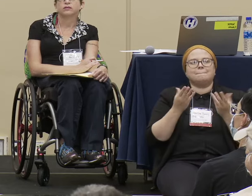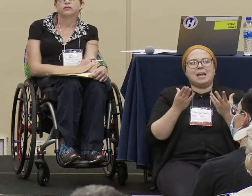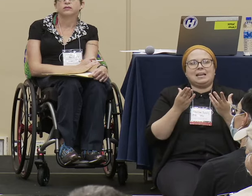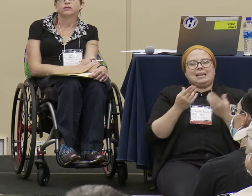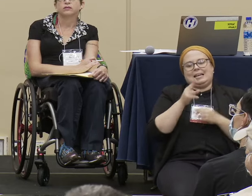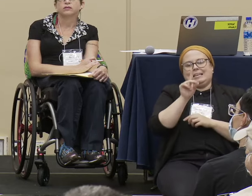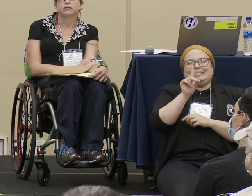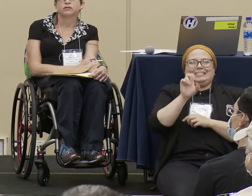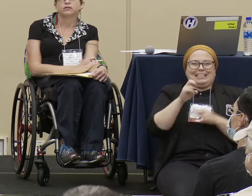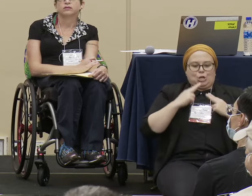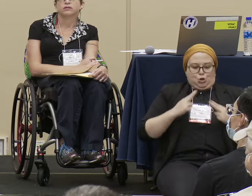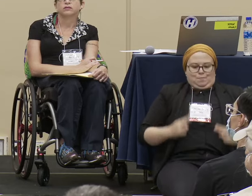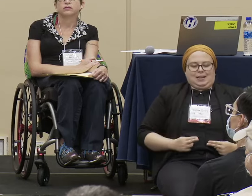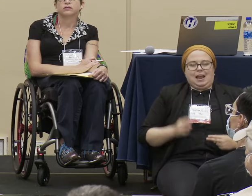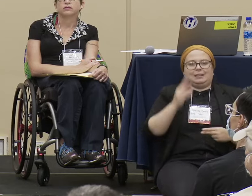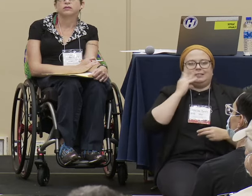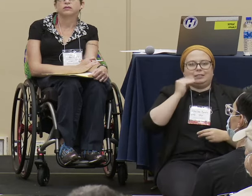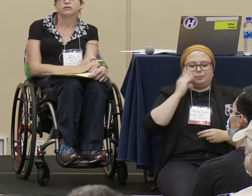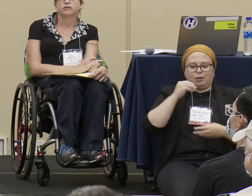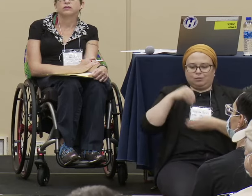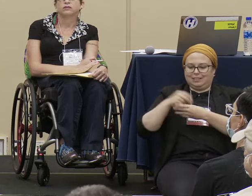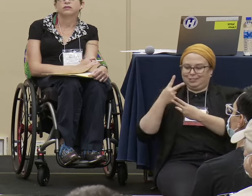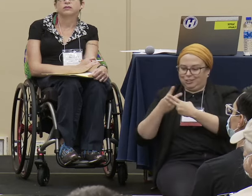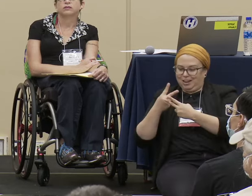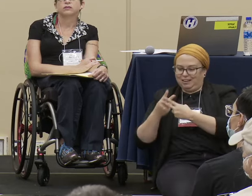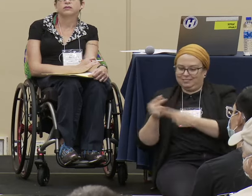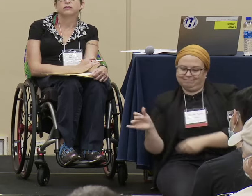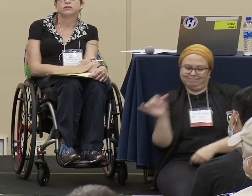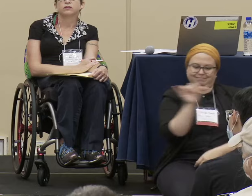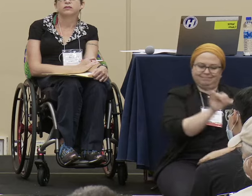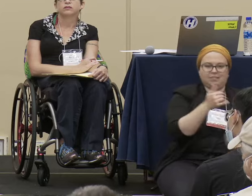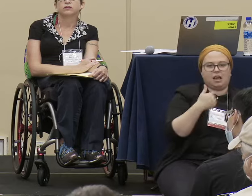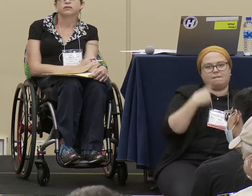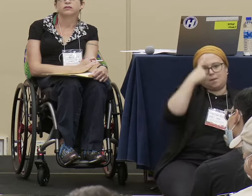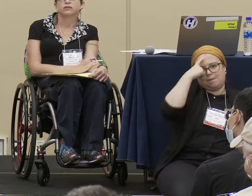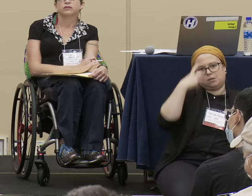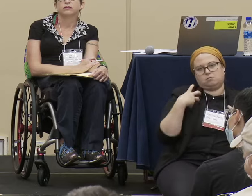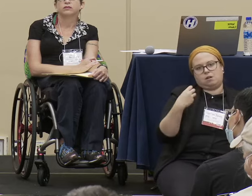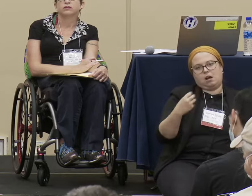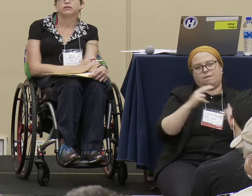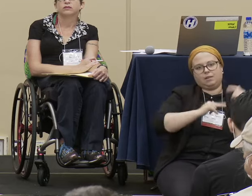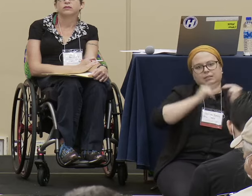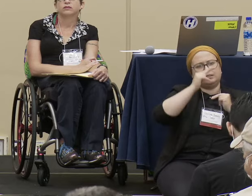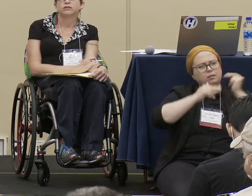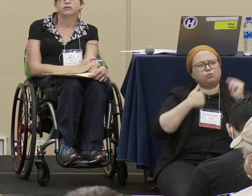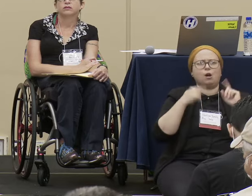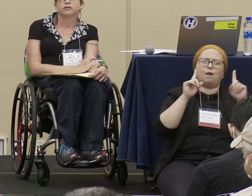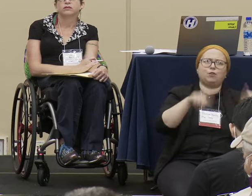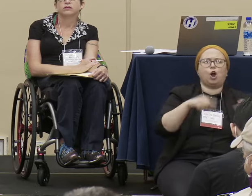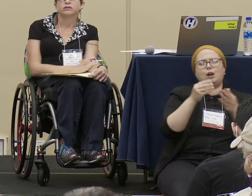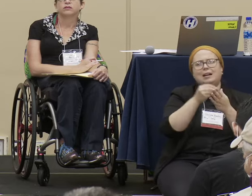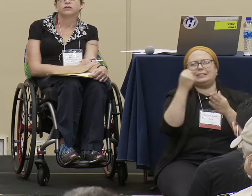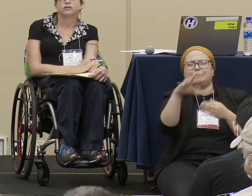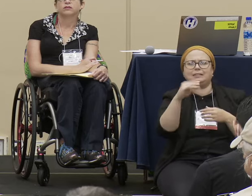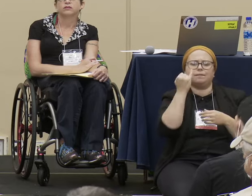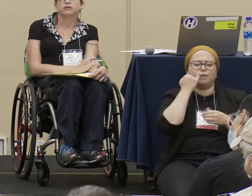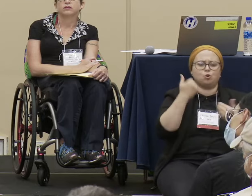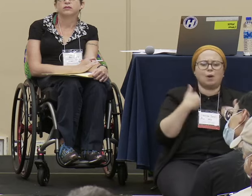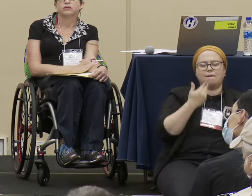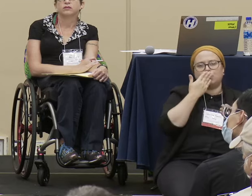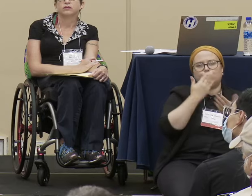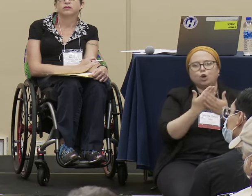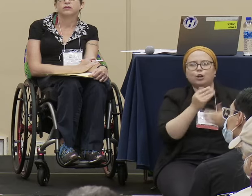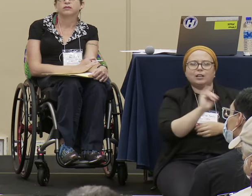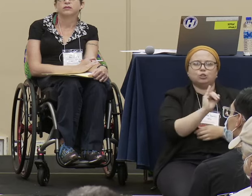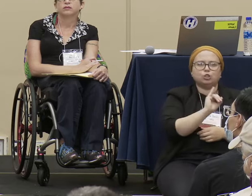that I had in jails, I also had in mental health facilities. And I've been at the expensive ones where you go if you have good insurance, and I've been at the ones where they send